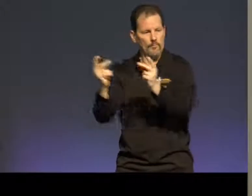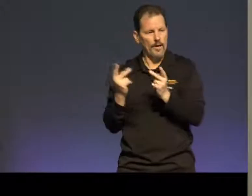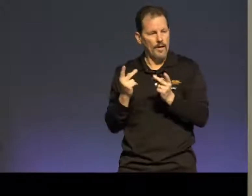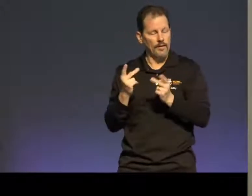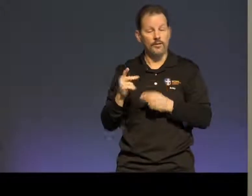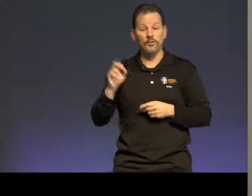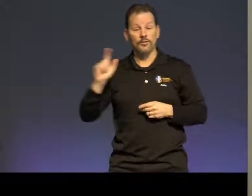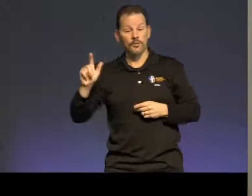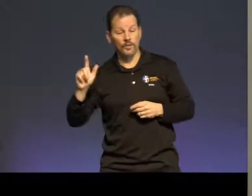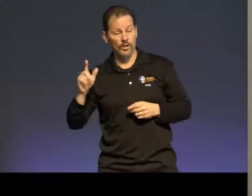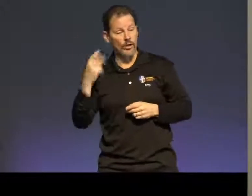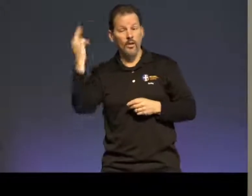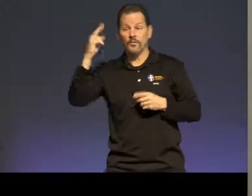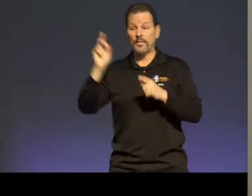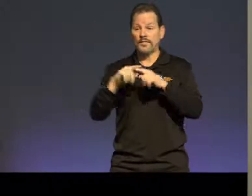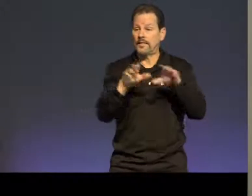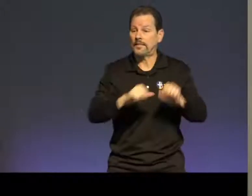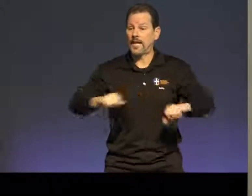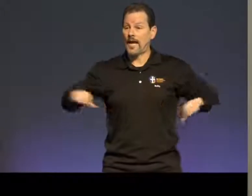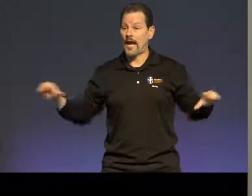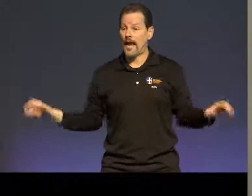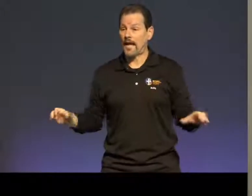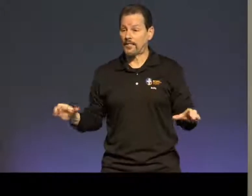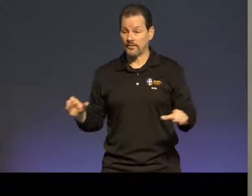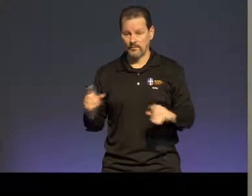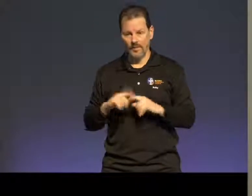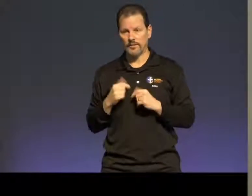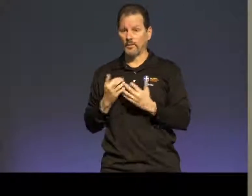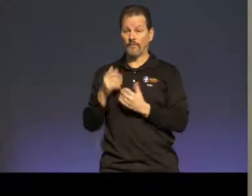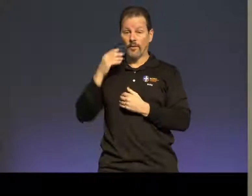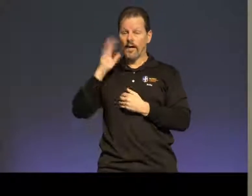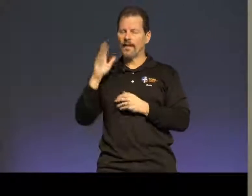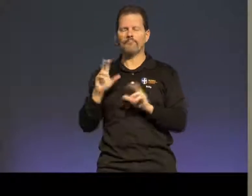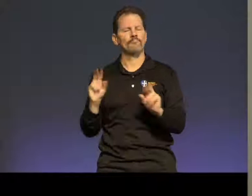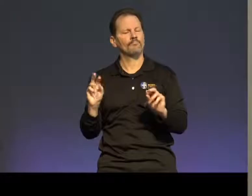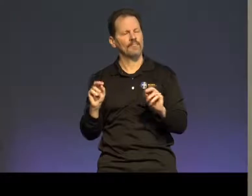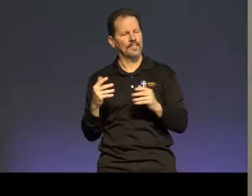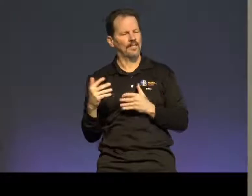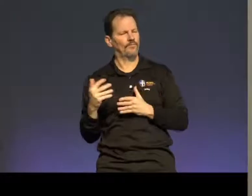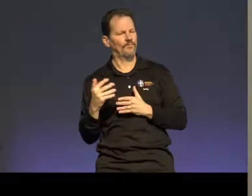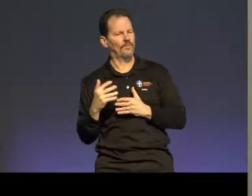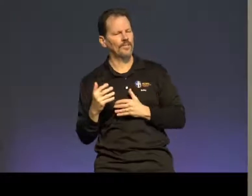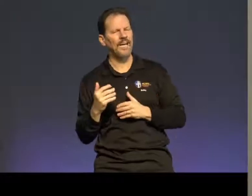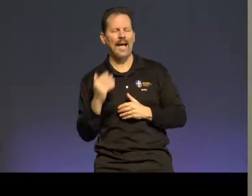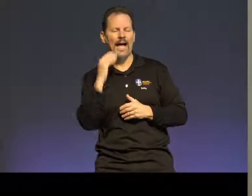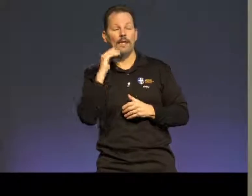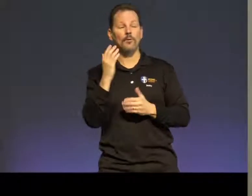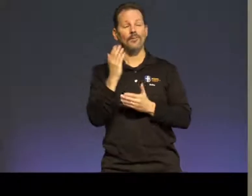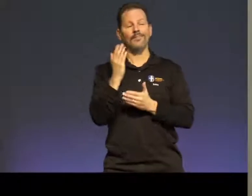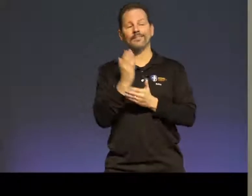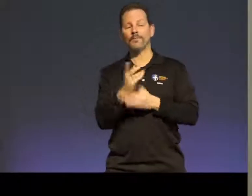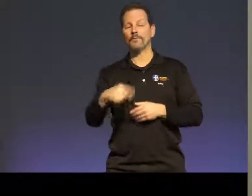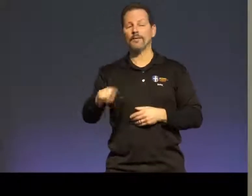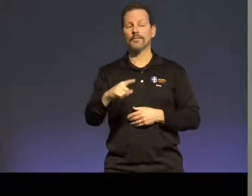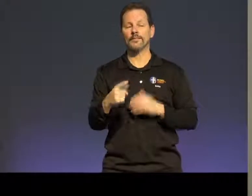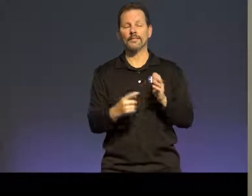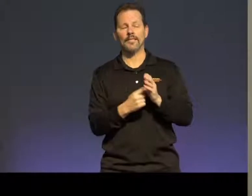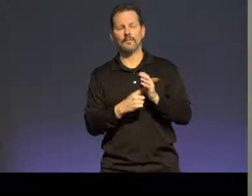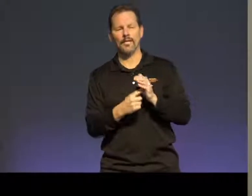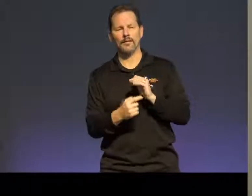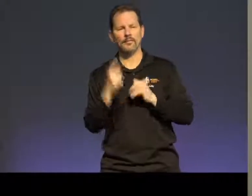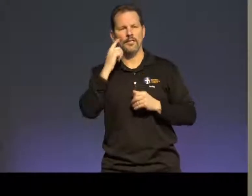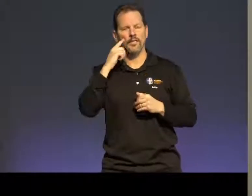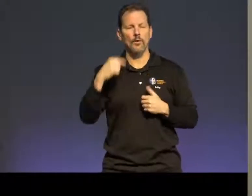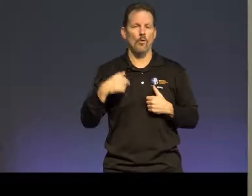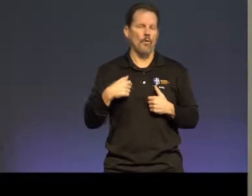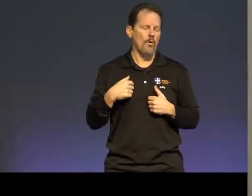Saul moved because he was afraid of the Philistines. And some of us are so spiritual. Some of us can get so into our, we got all the answers. We're blessed